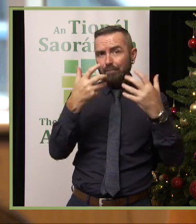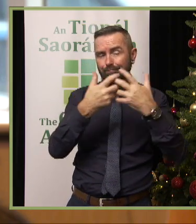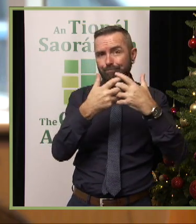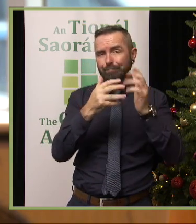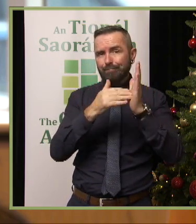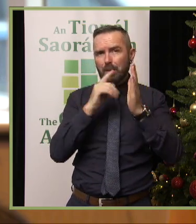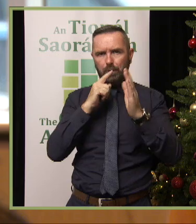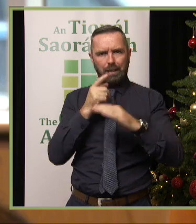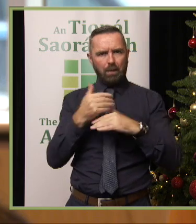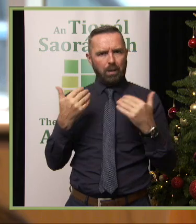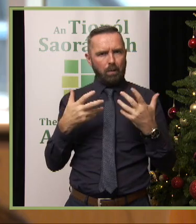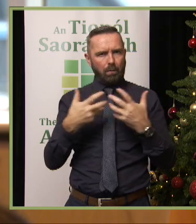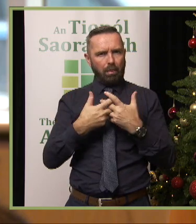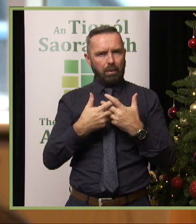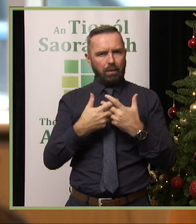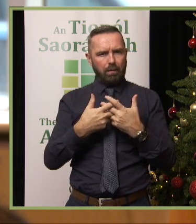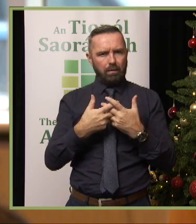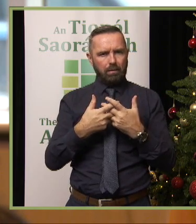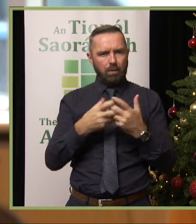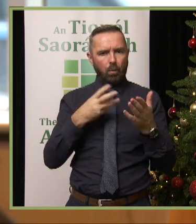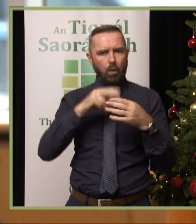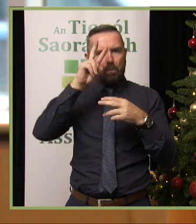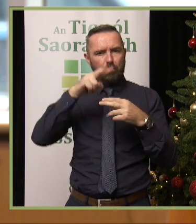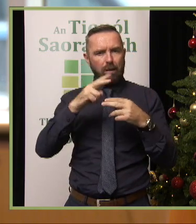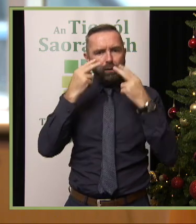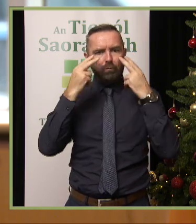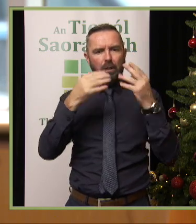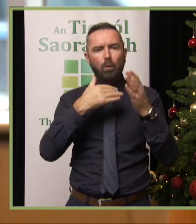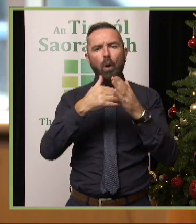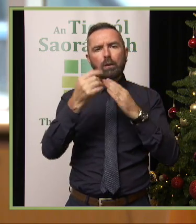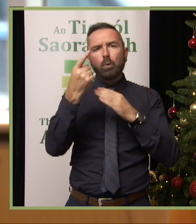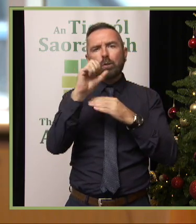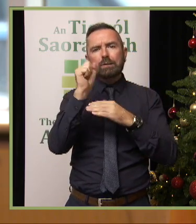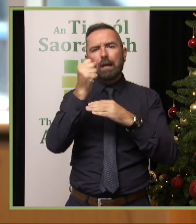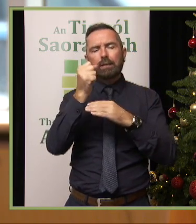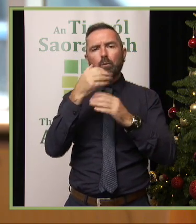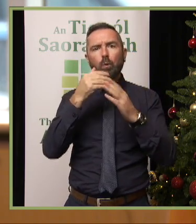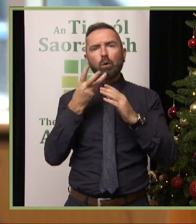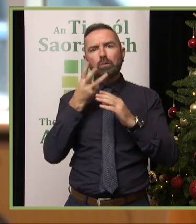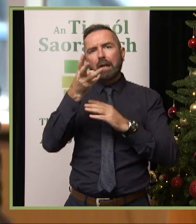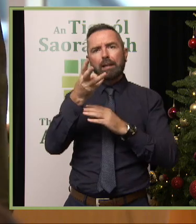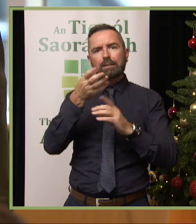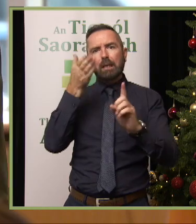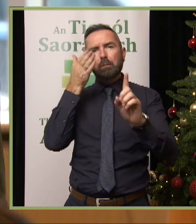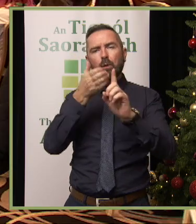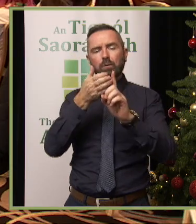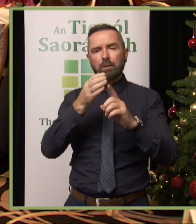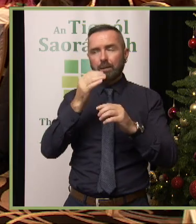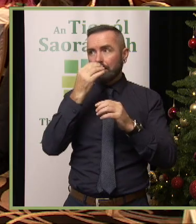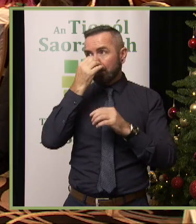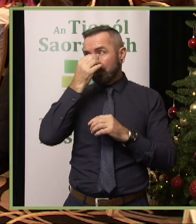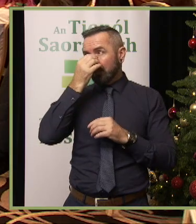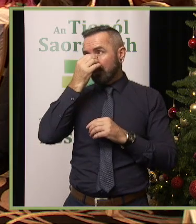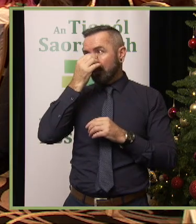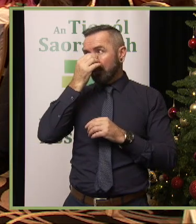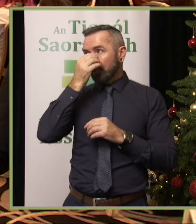why, when we read the original text, we were going, what is the one size approach they're talking about in this paragraph? If it's for a single